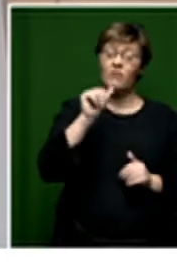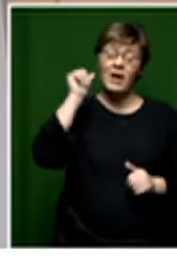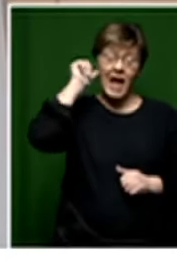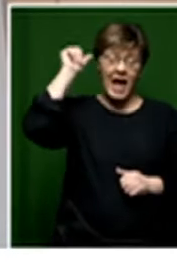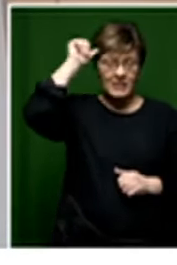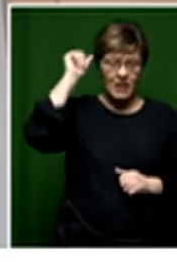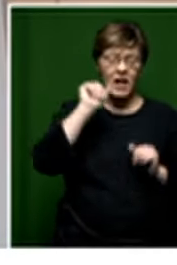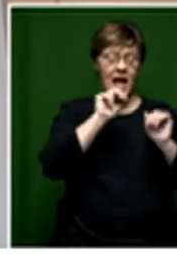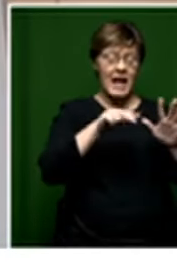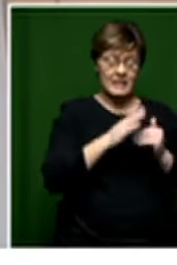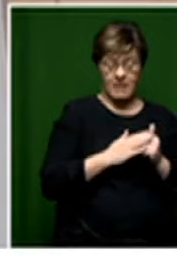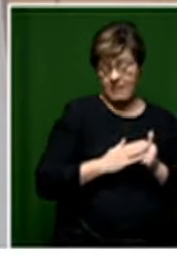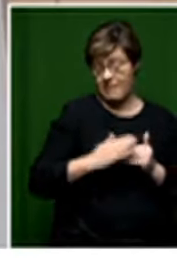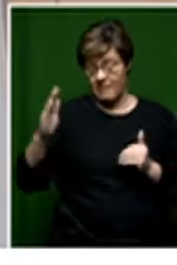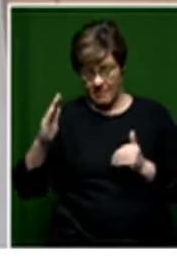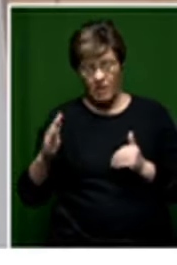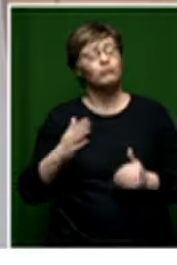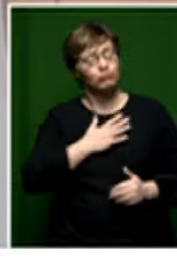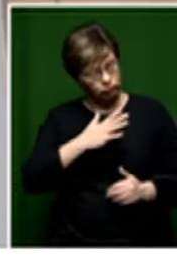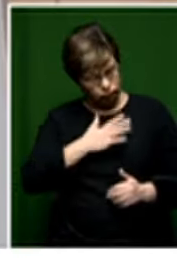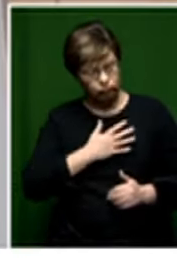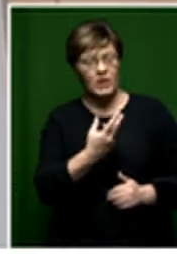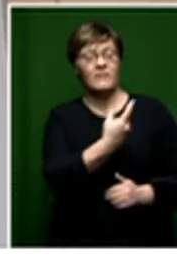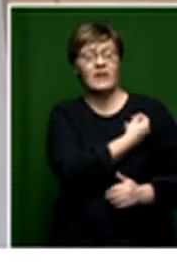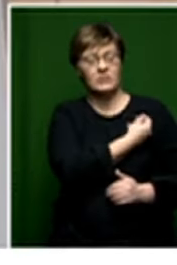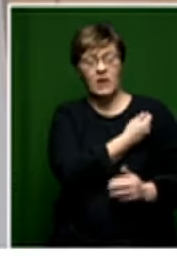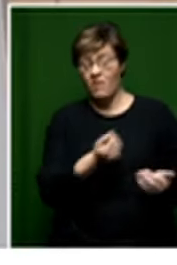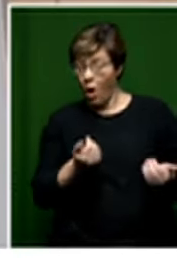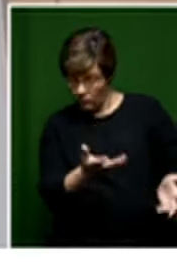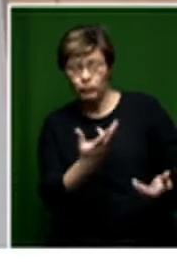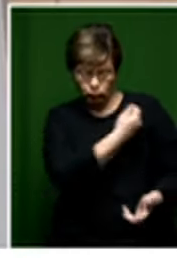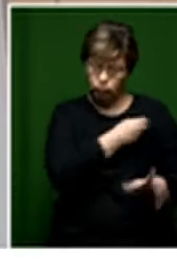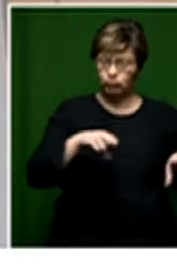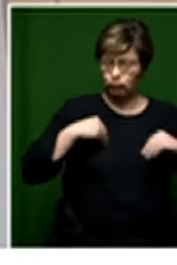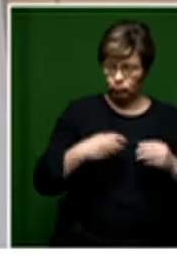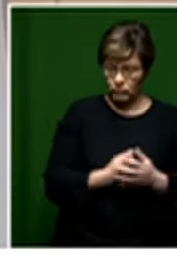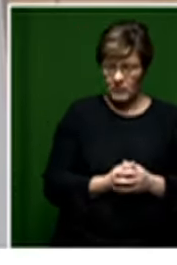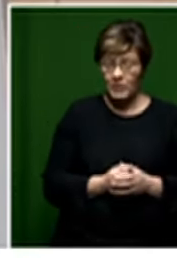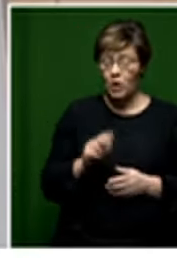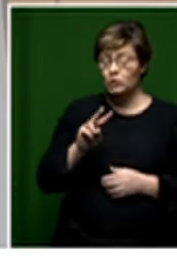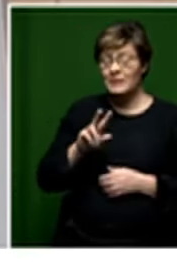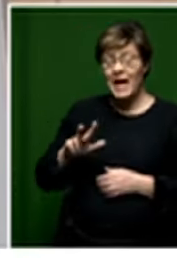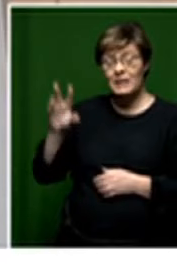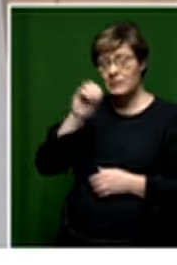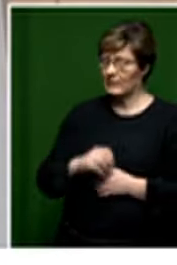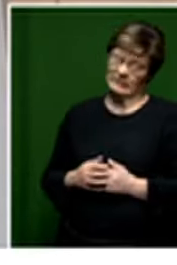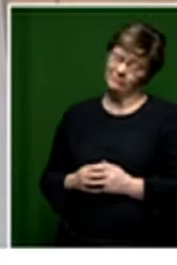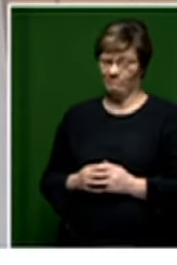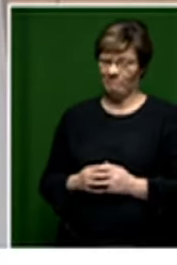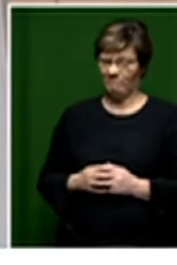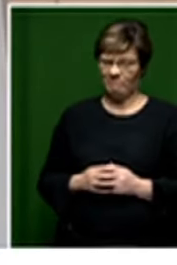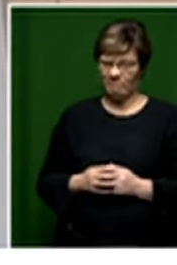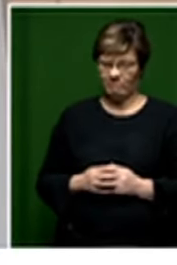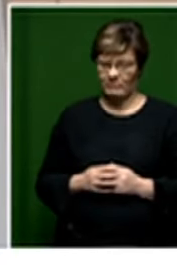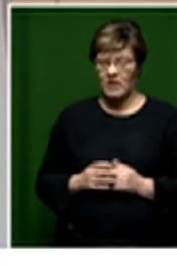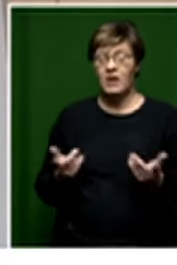adults 18 years and above were willing to take a vaccine if offered to them, whereas 28% were not.